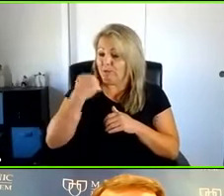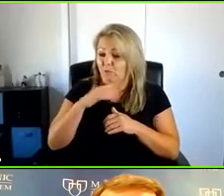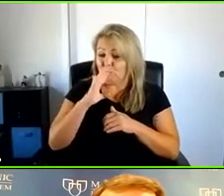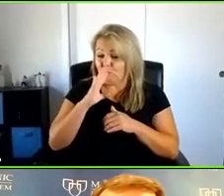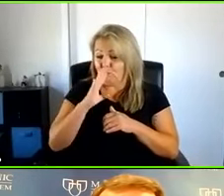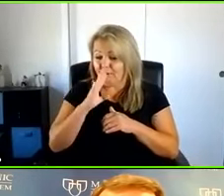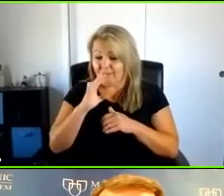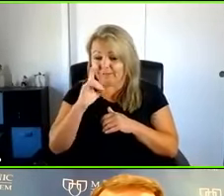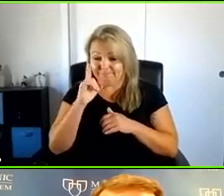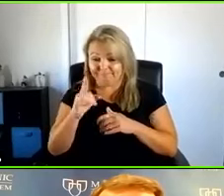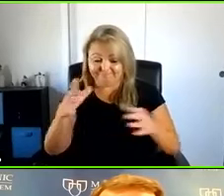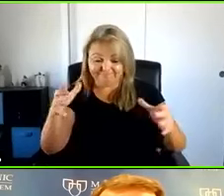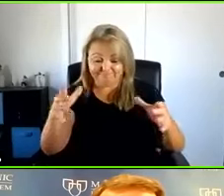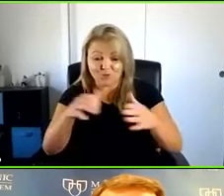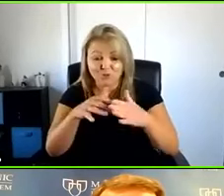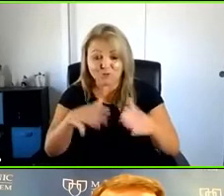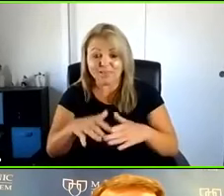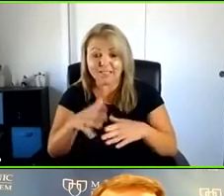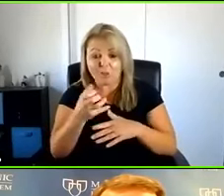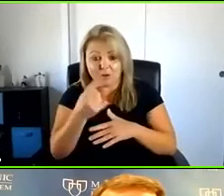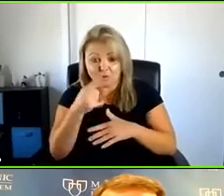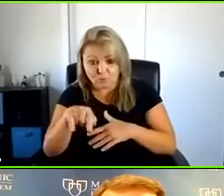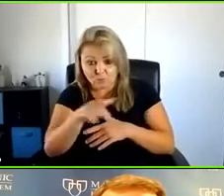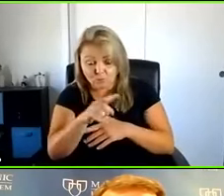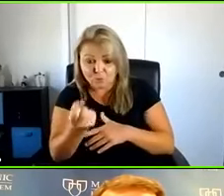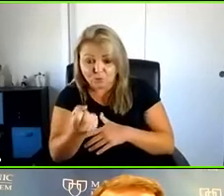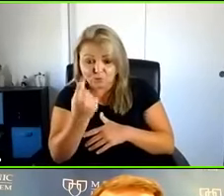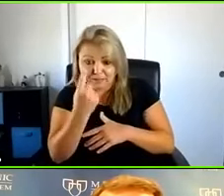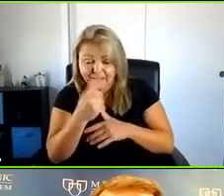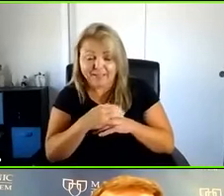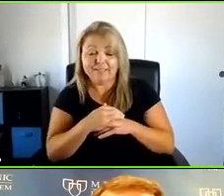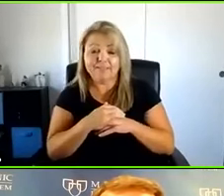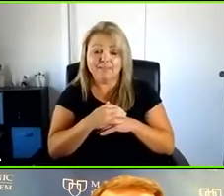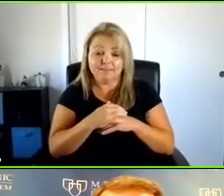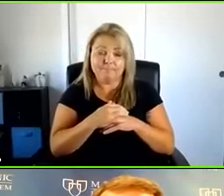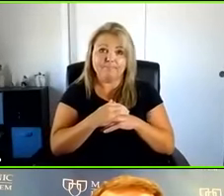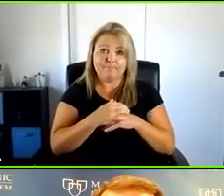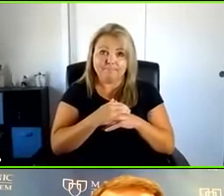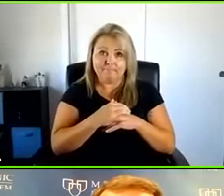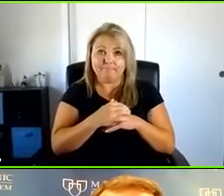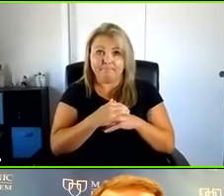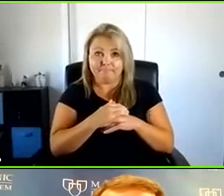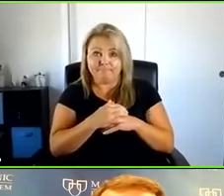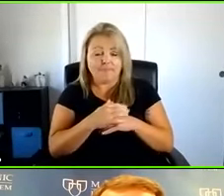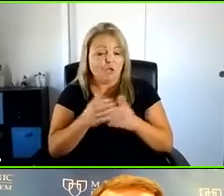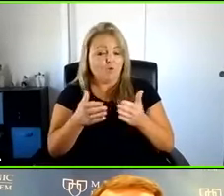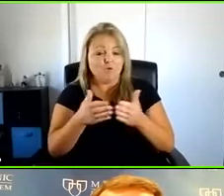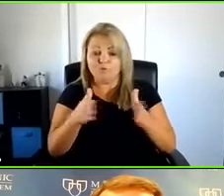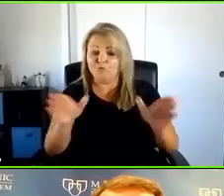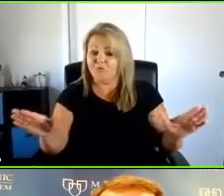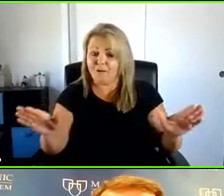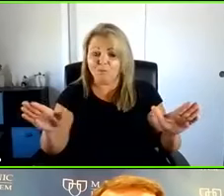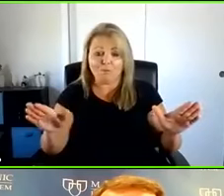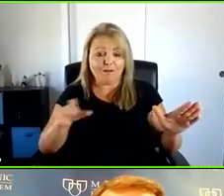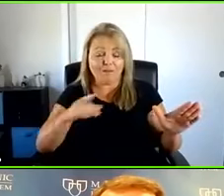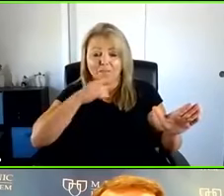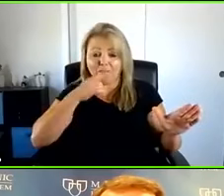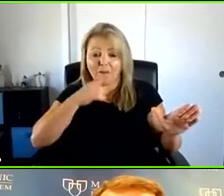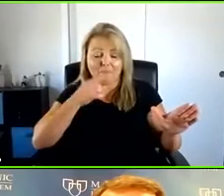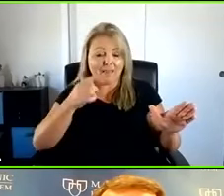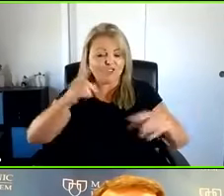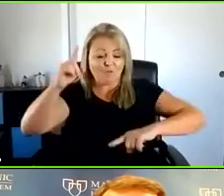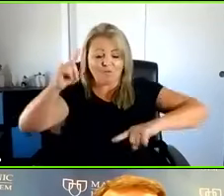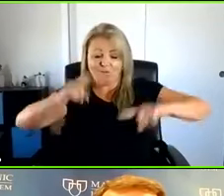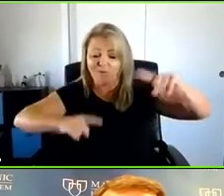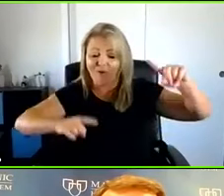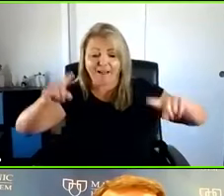to students, I just want them to understand that, as with the general public, there's a variety of